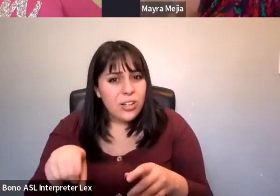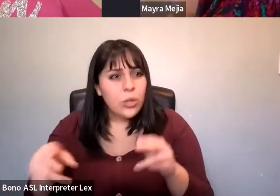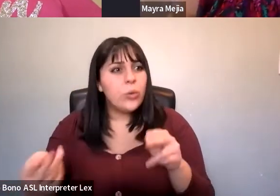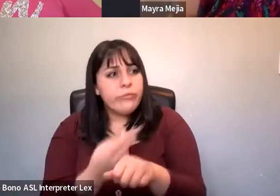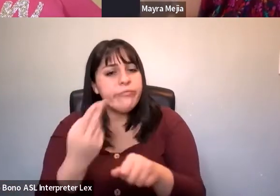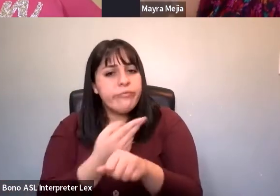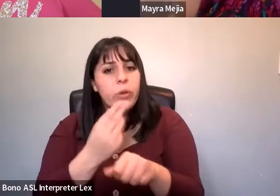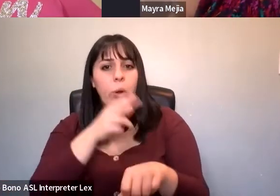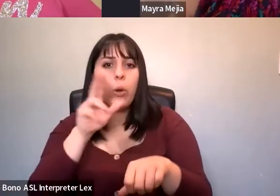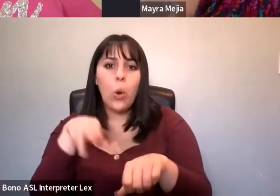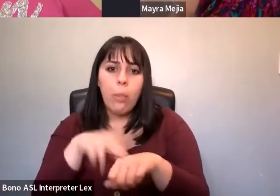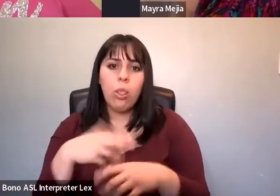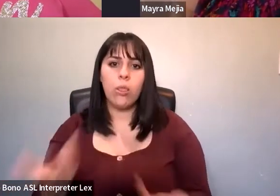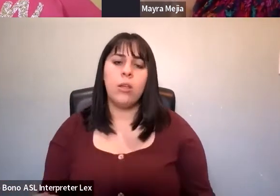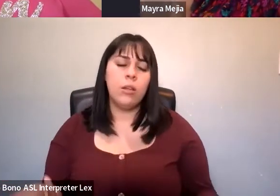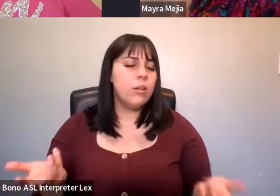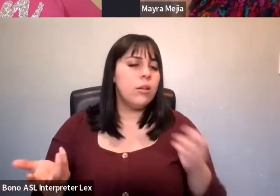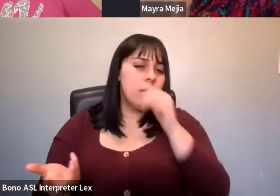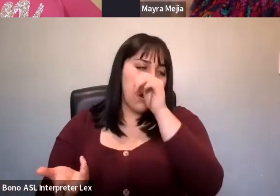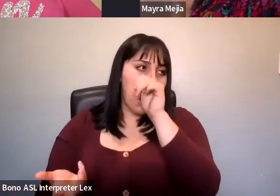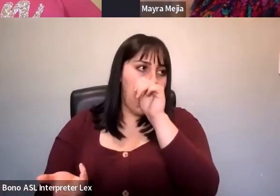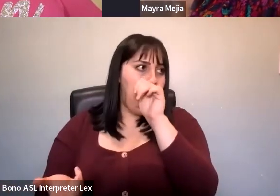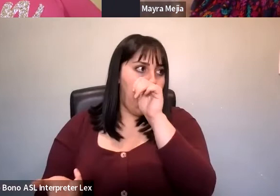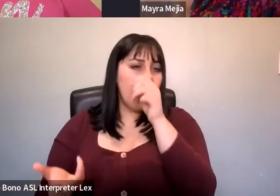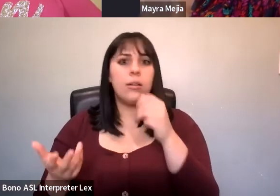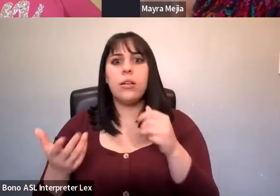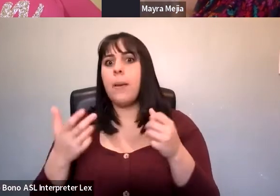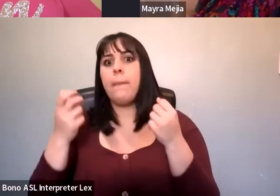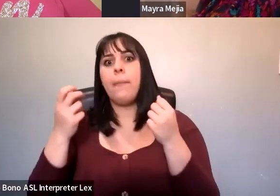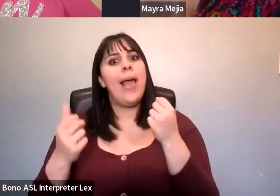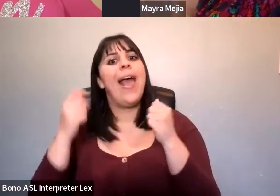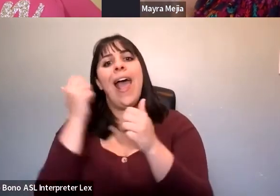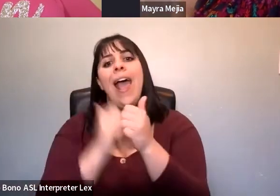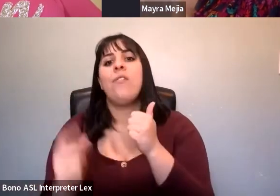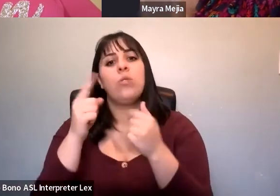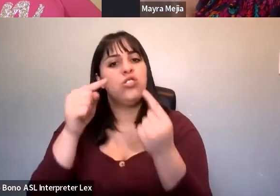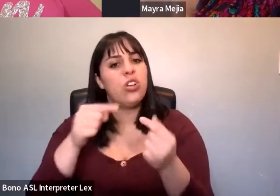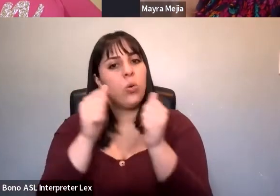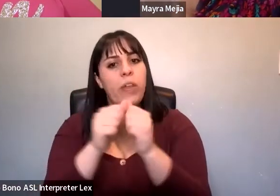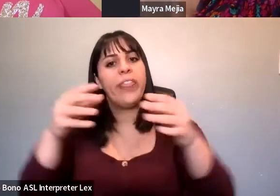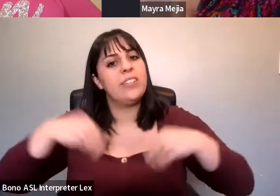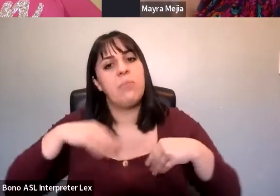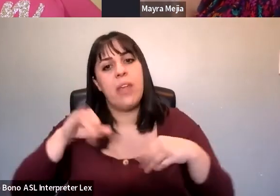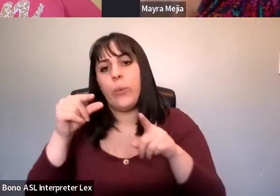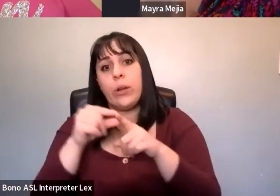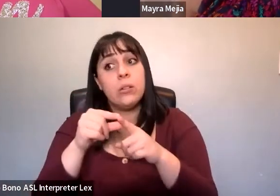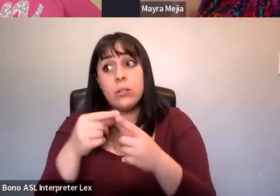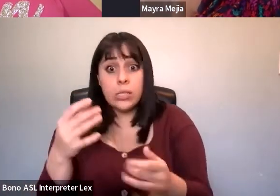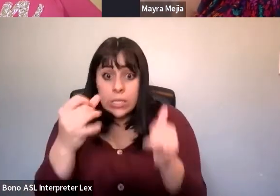at first to accept it as like, that's just how I am. I'm fat.